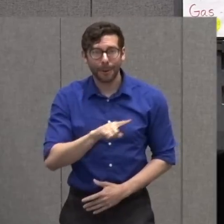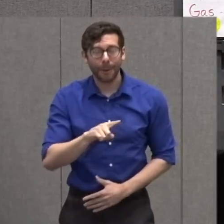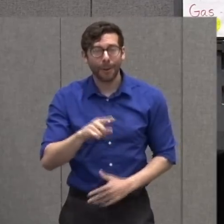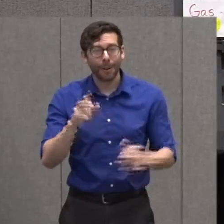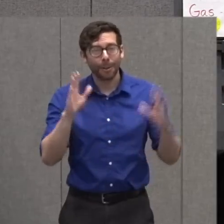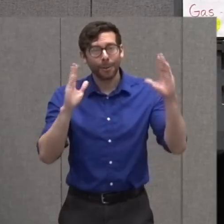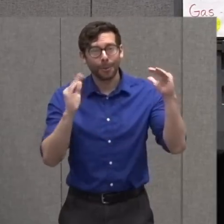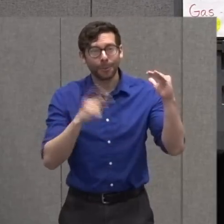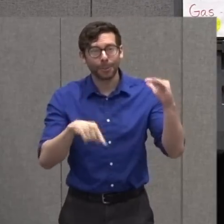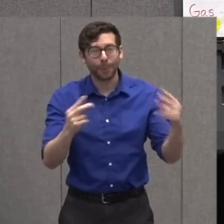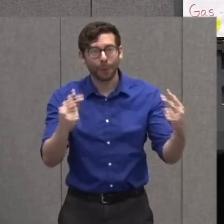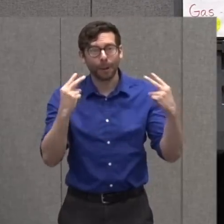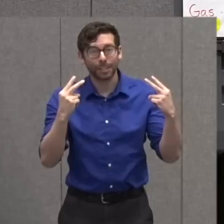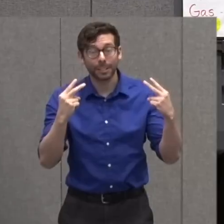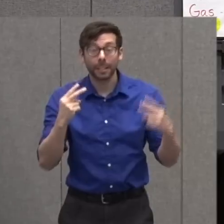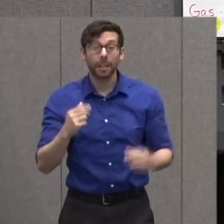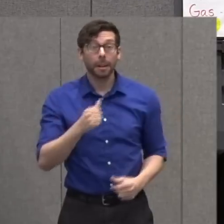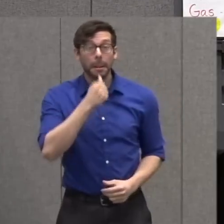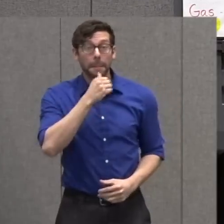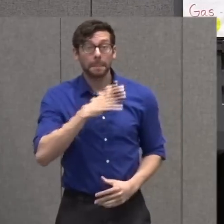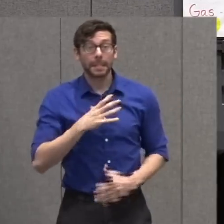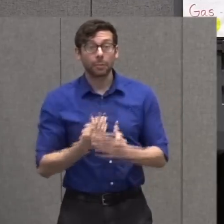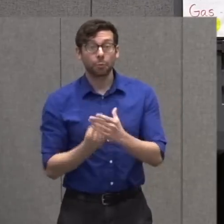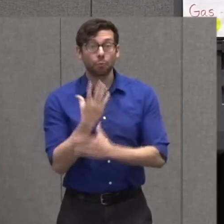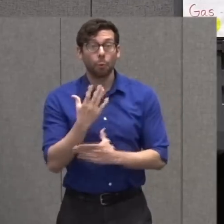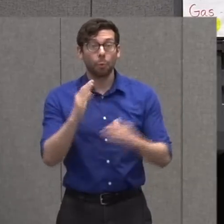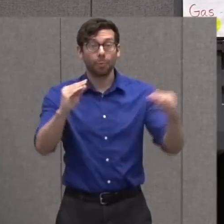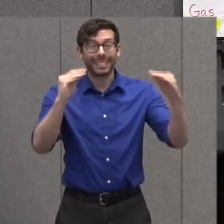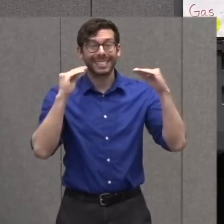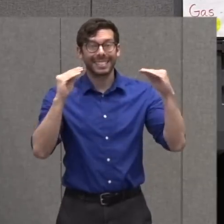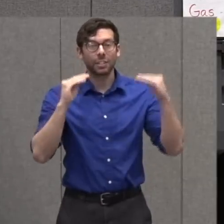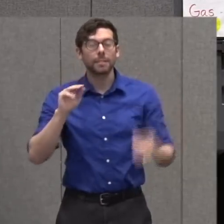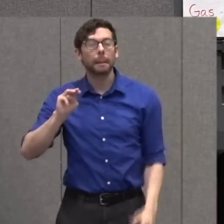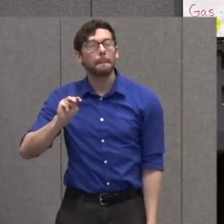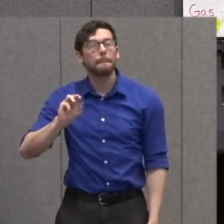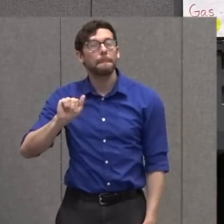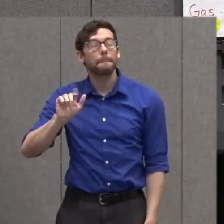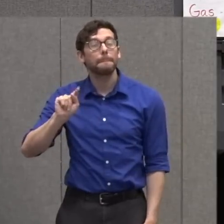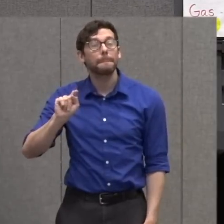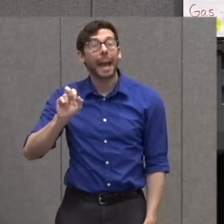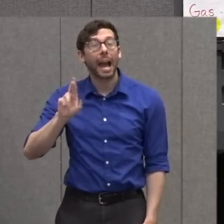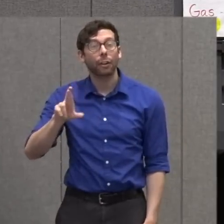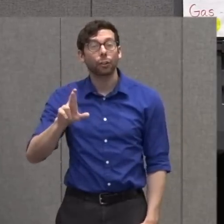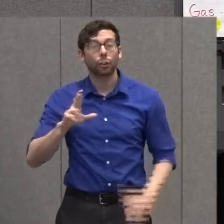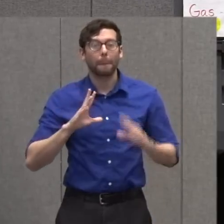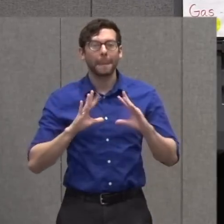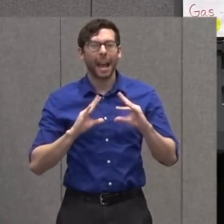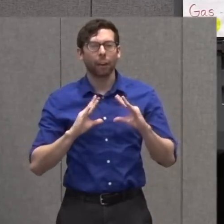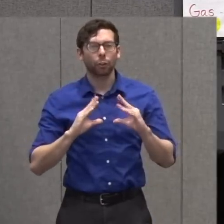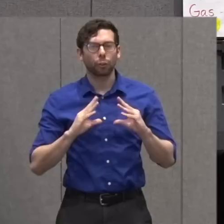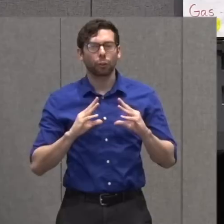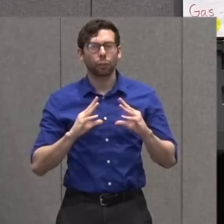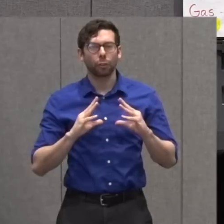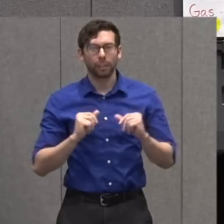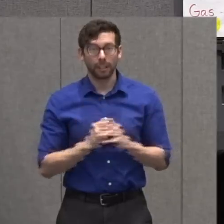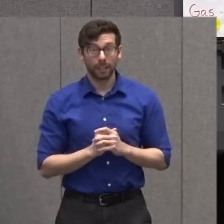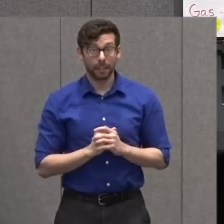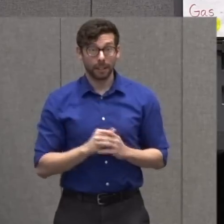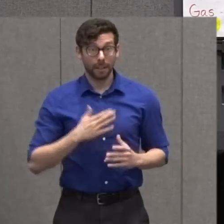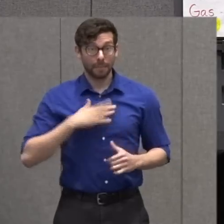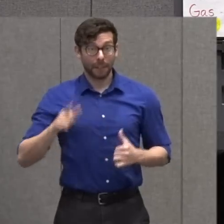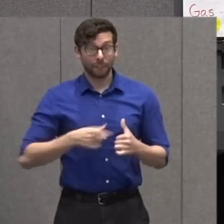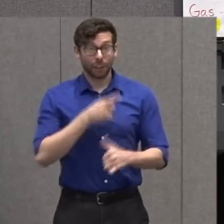is going to teach us about matter. So welcome. This is my first time doing this,